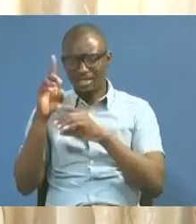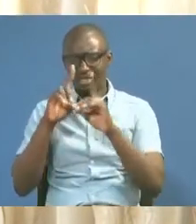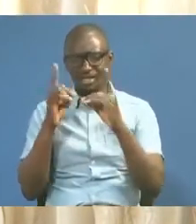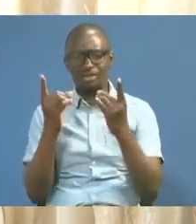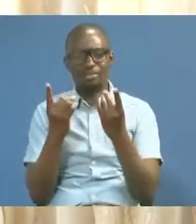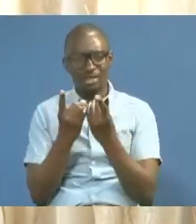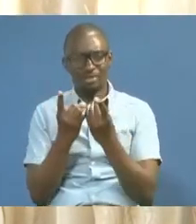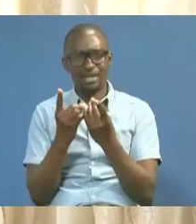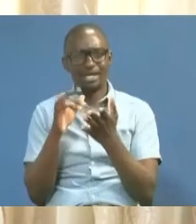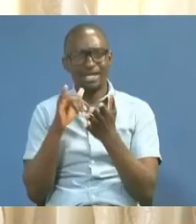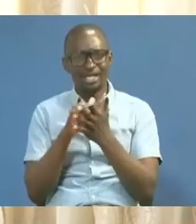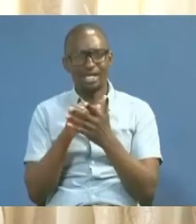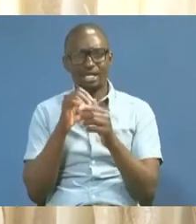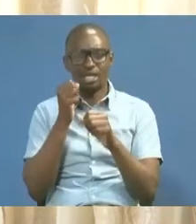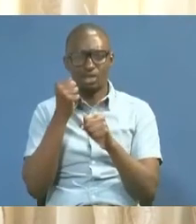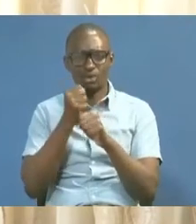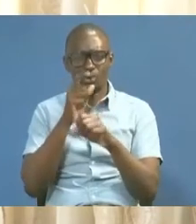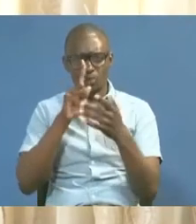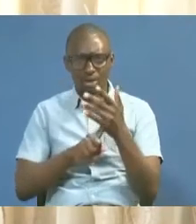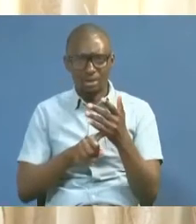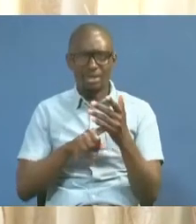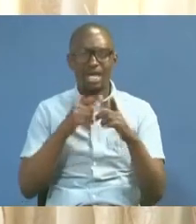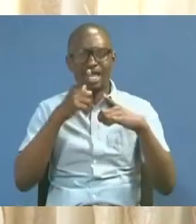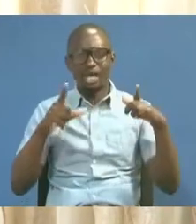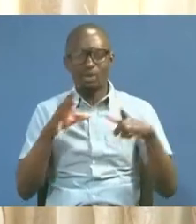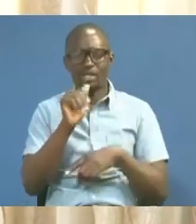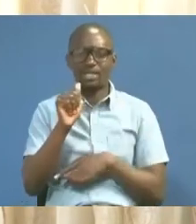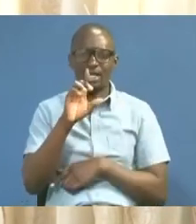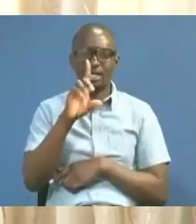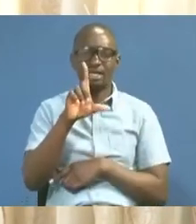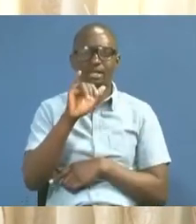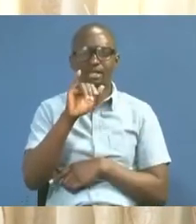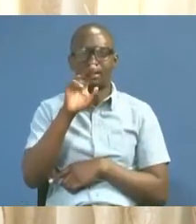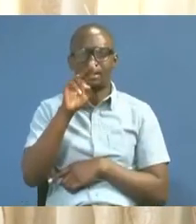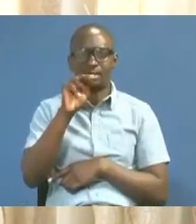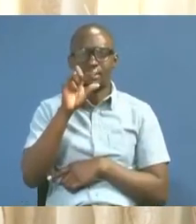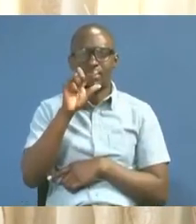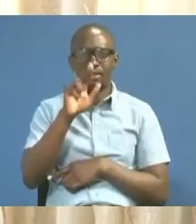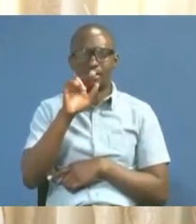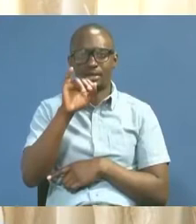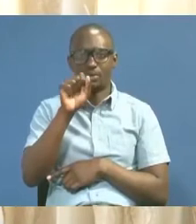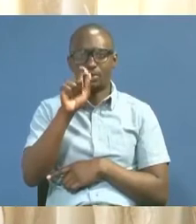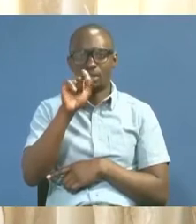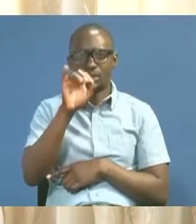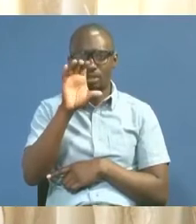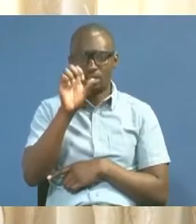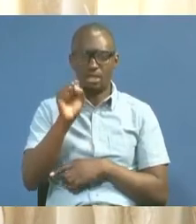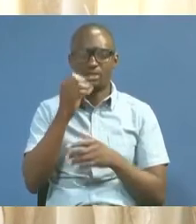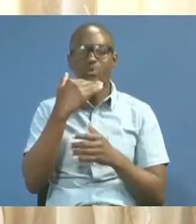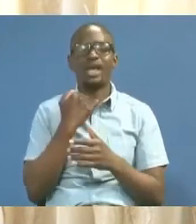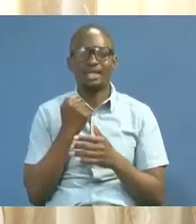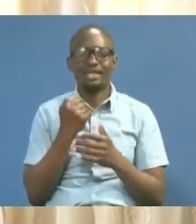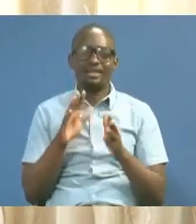that deals with linguistics and languages and all that, because it will expose you to that